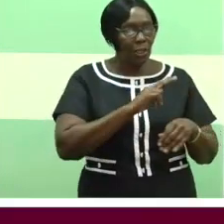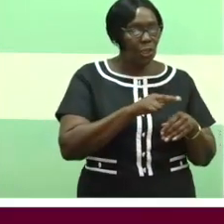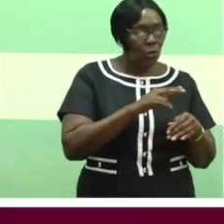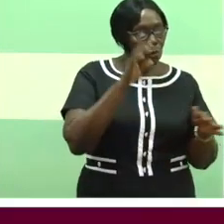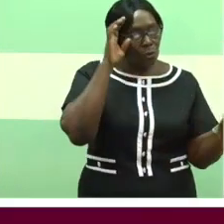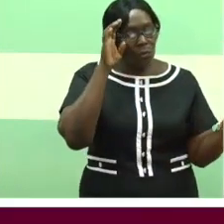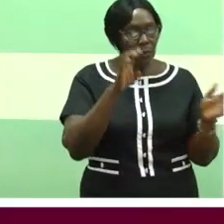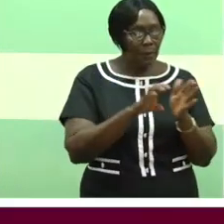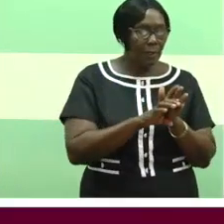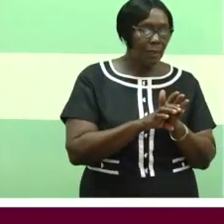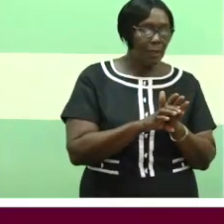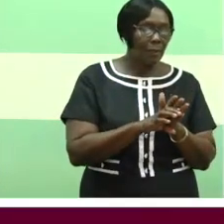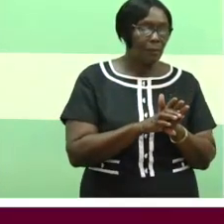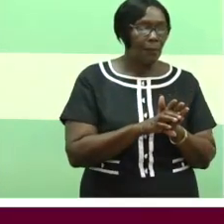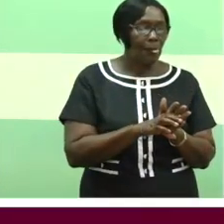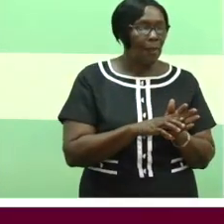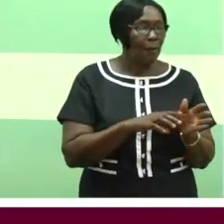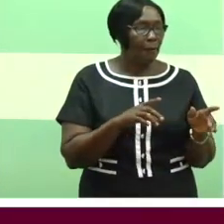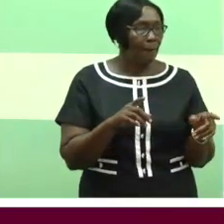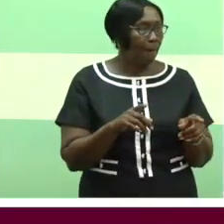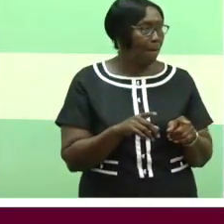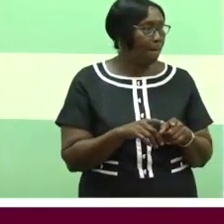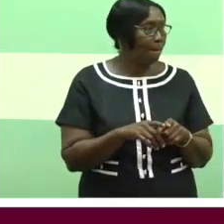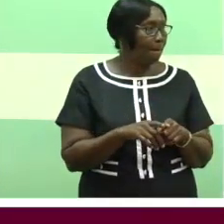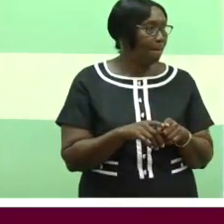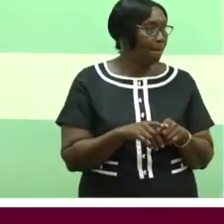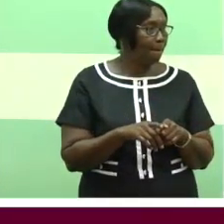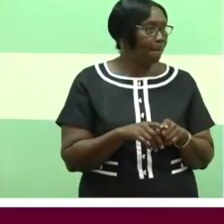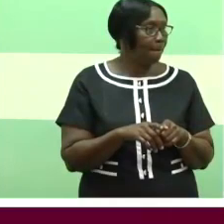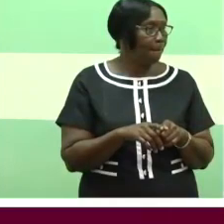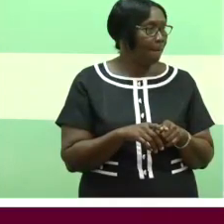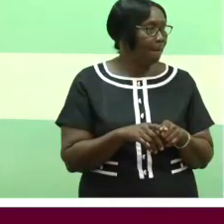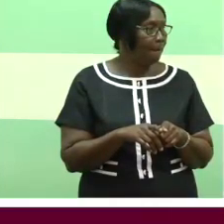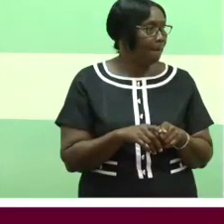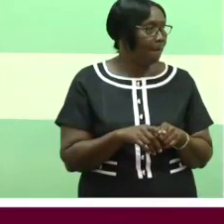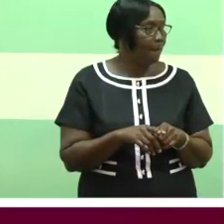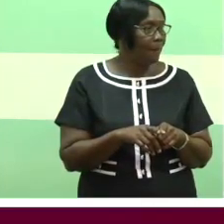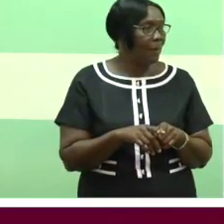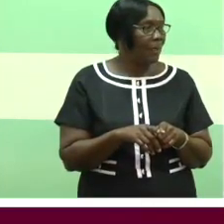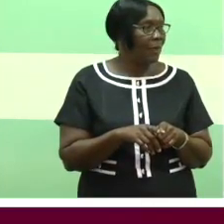use those pictures. You can also